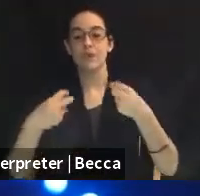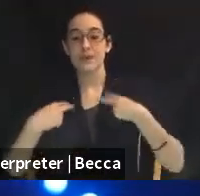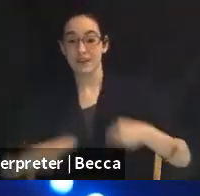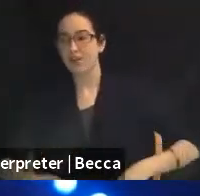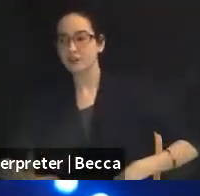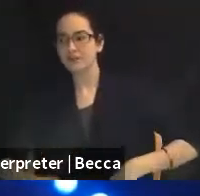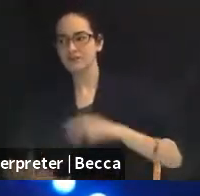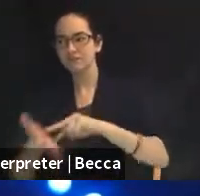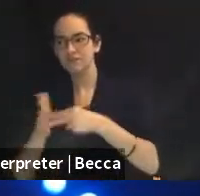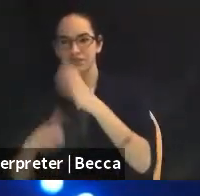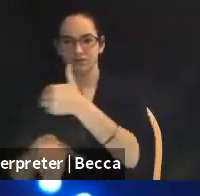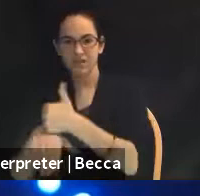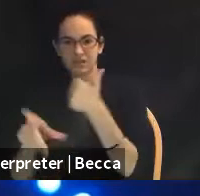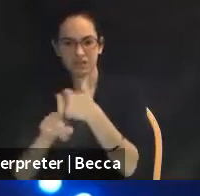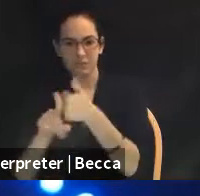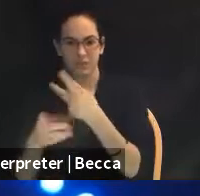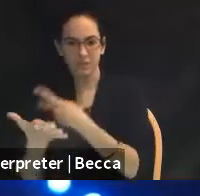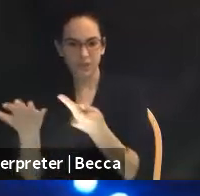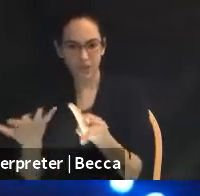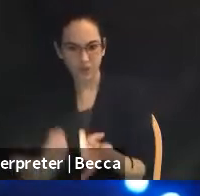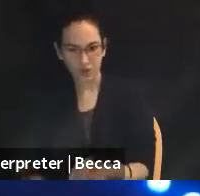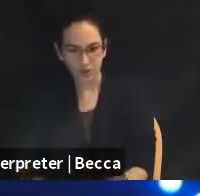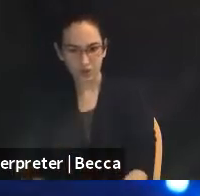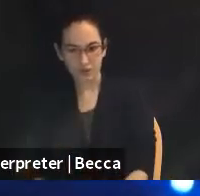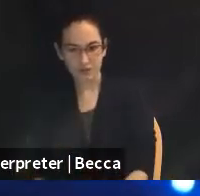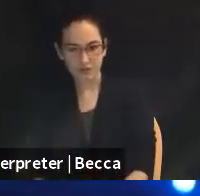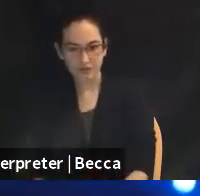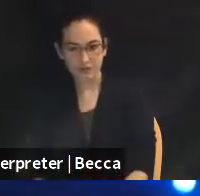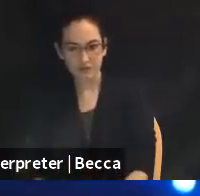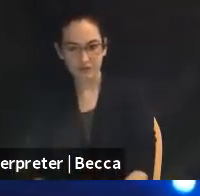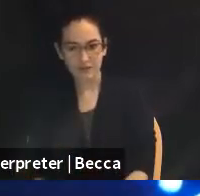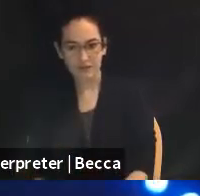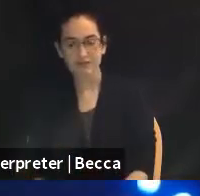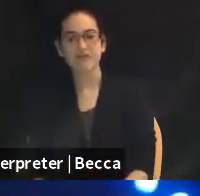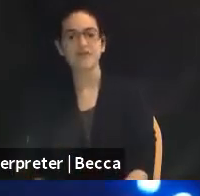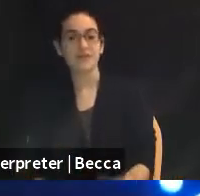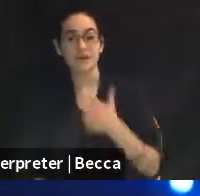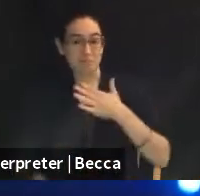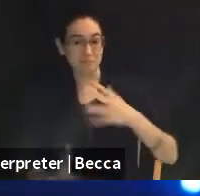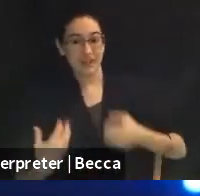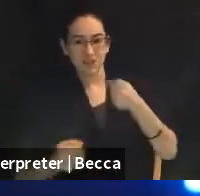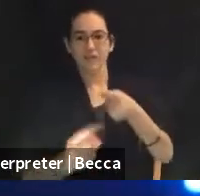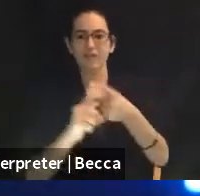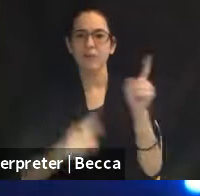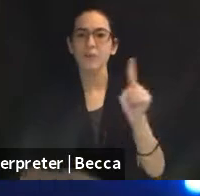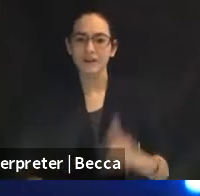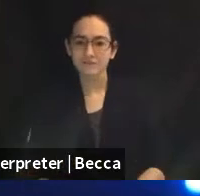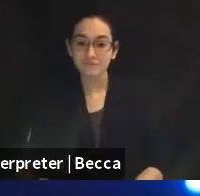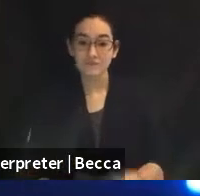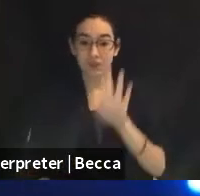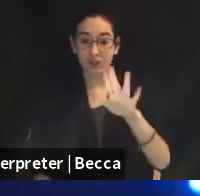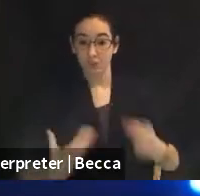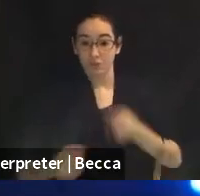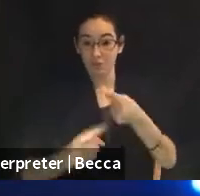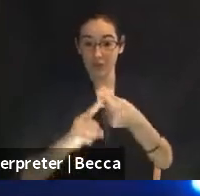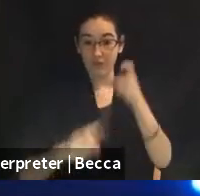failure. You really are. What brings you strength? Where am I getting my strength? Is your strength coming from